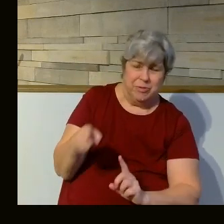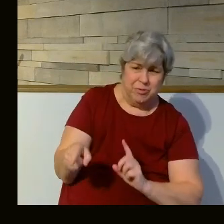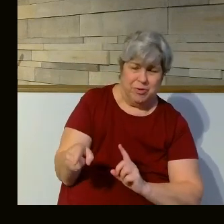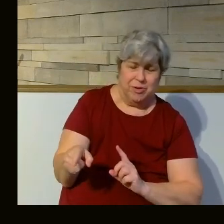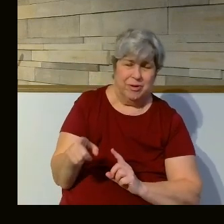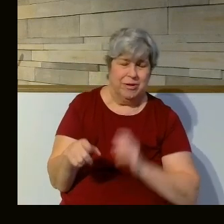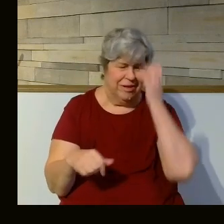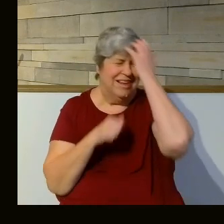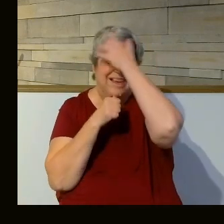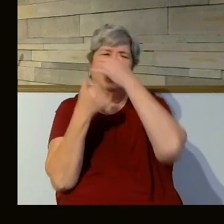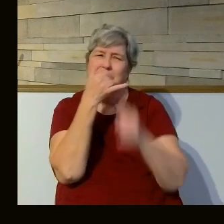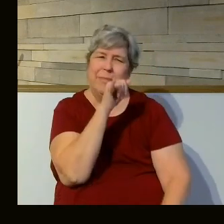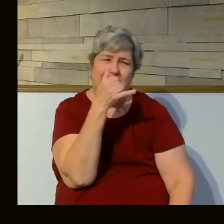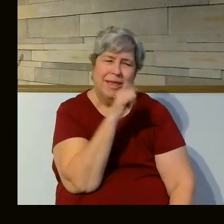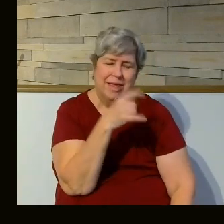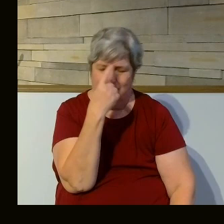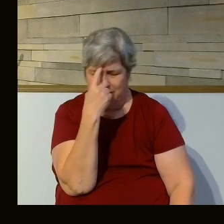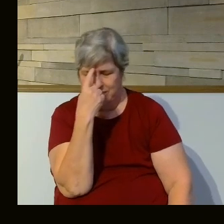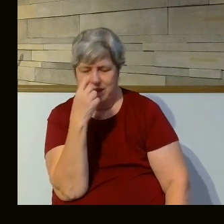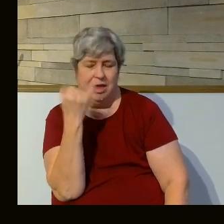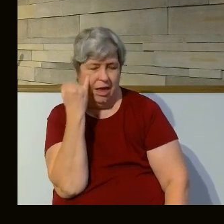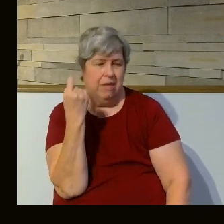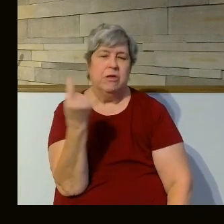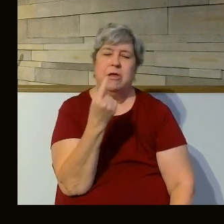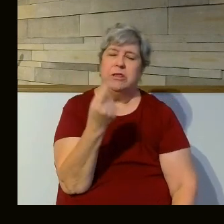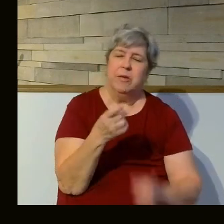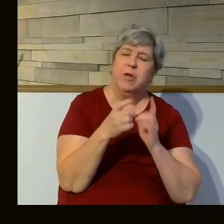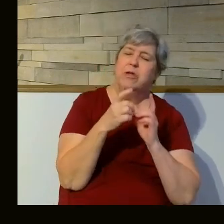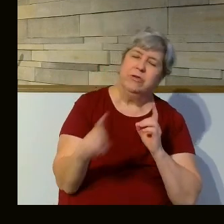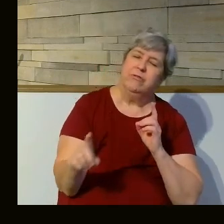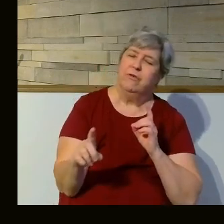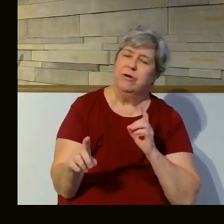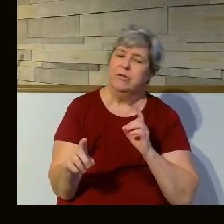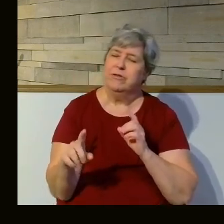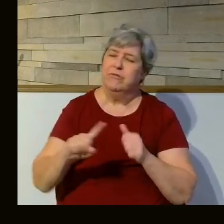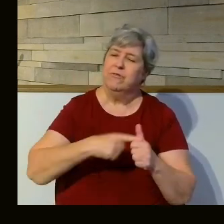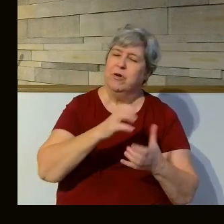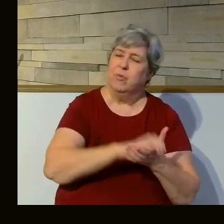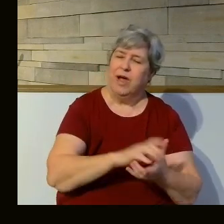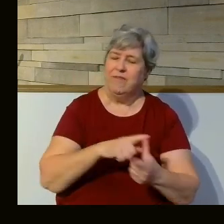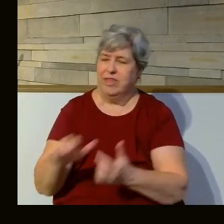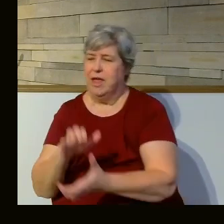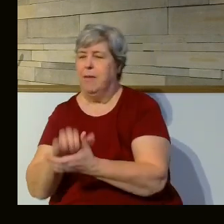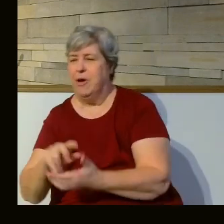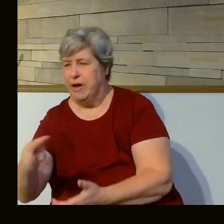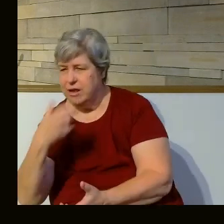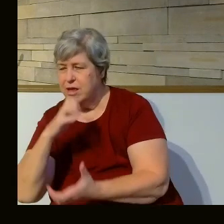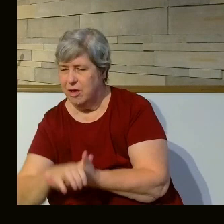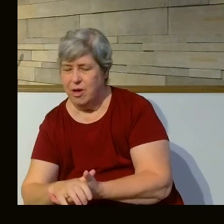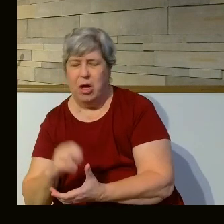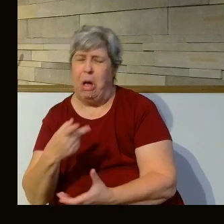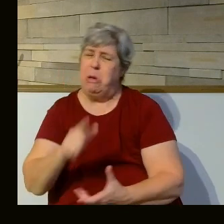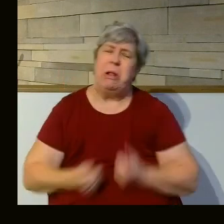silly. Don't be silly to think that if somebody has divorced, a man has divorced a first wife, married a second wife, oh,